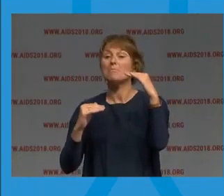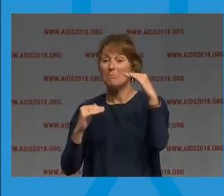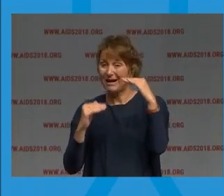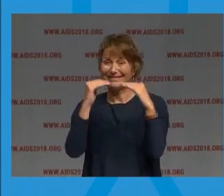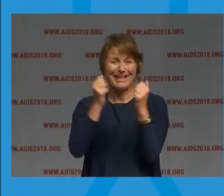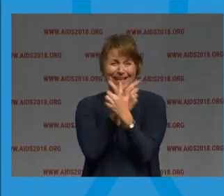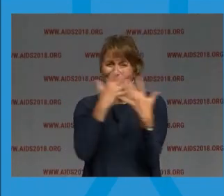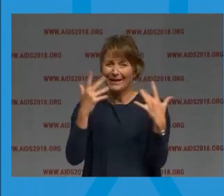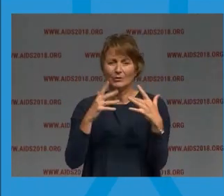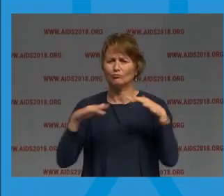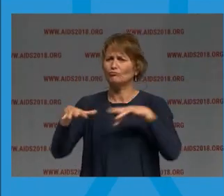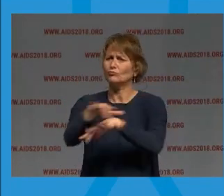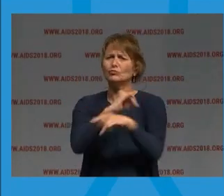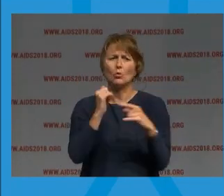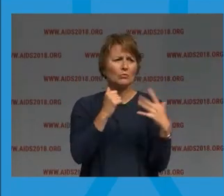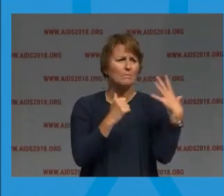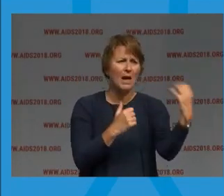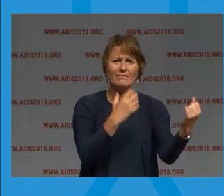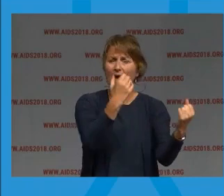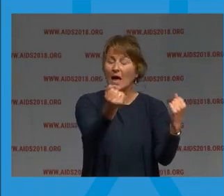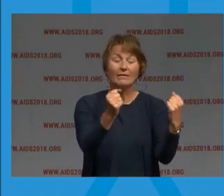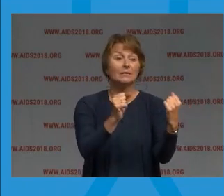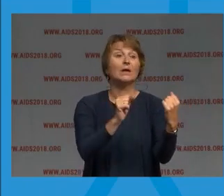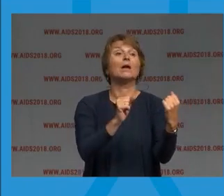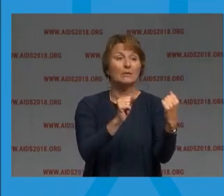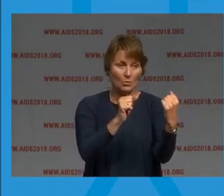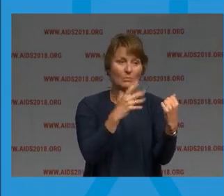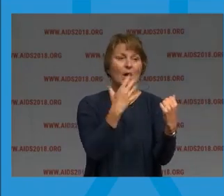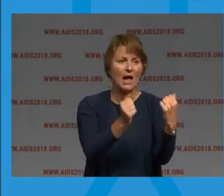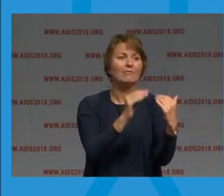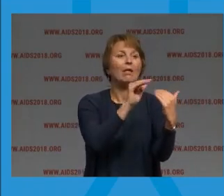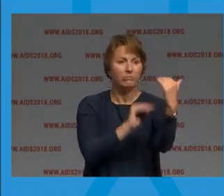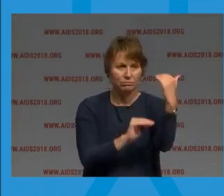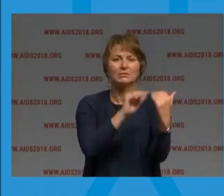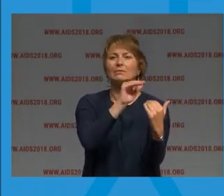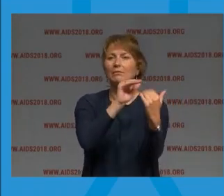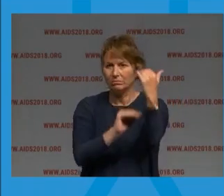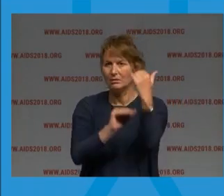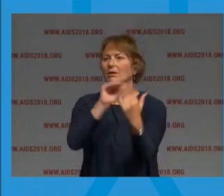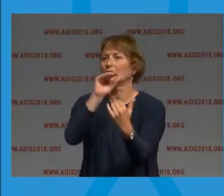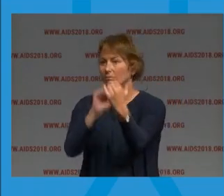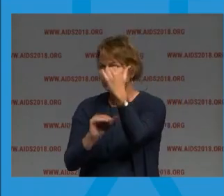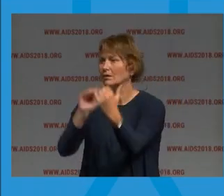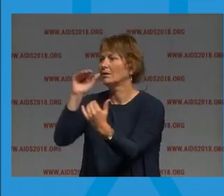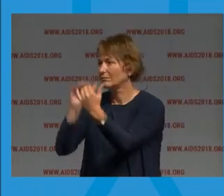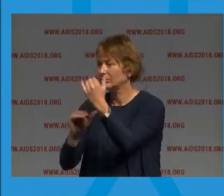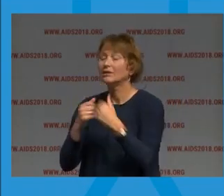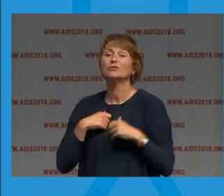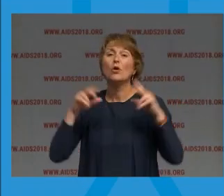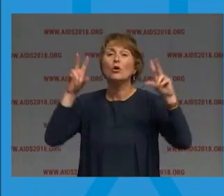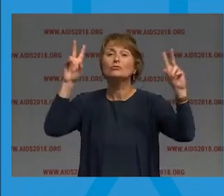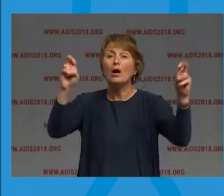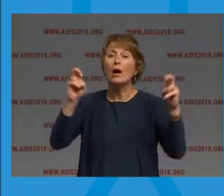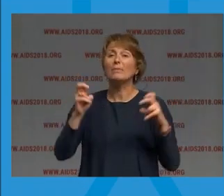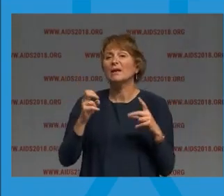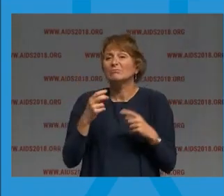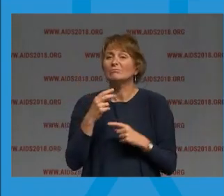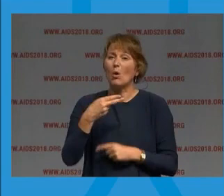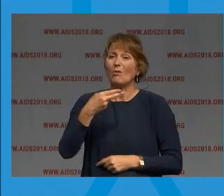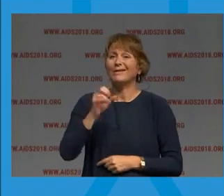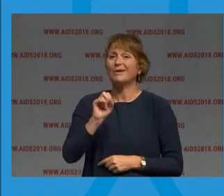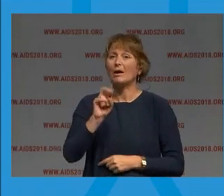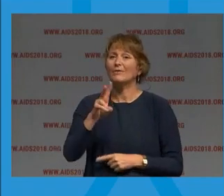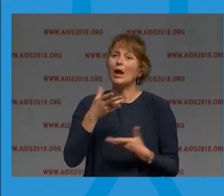single social reality we have in our country. It's easy to speak about HIV, but it's not so easy to speak about how